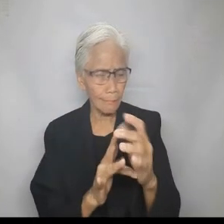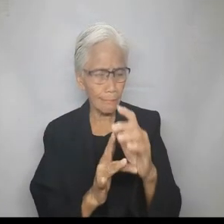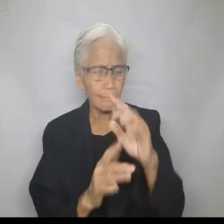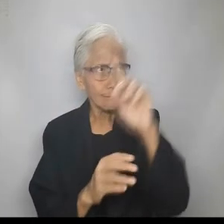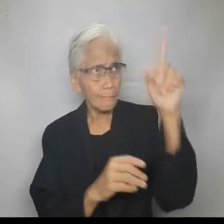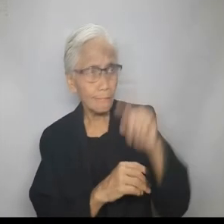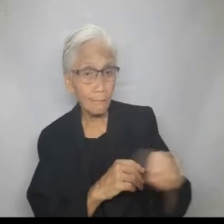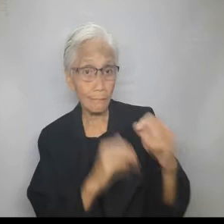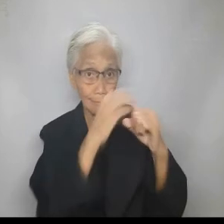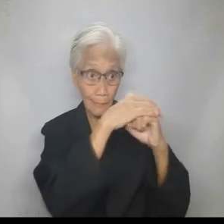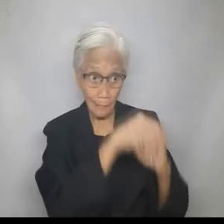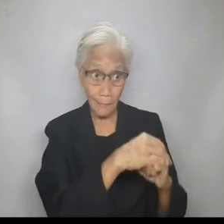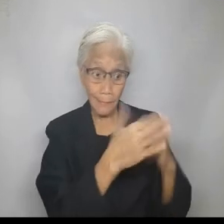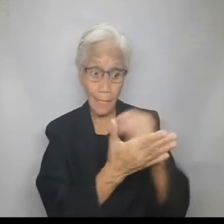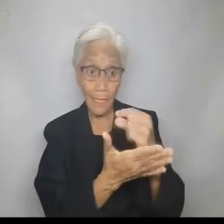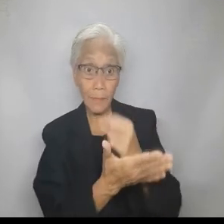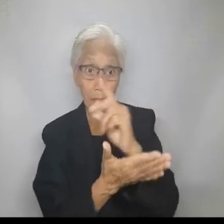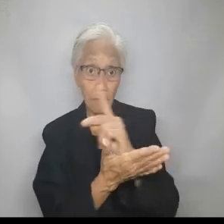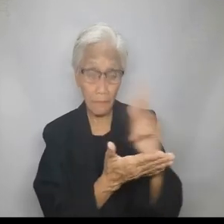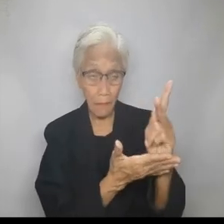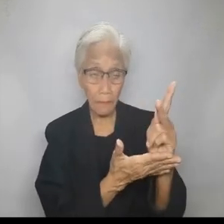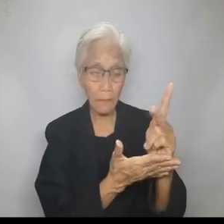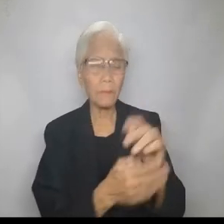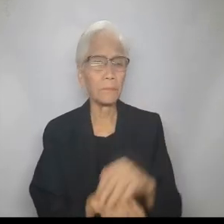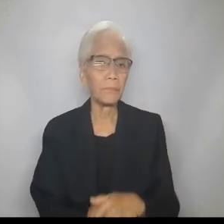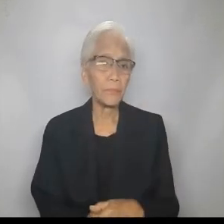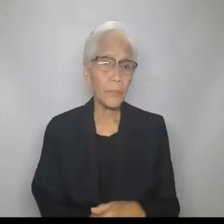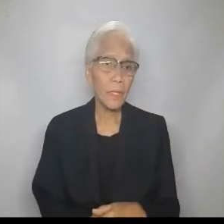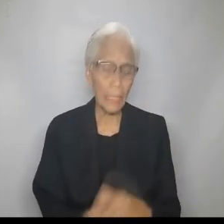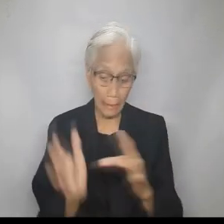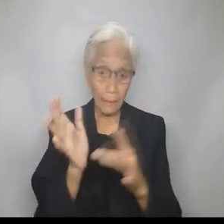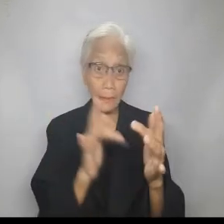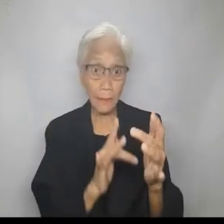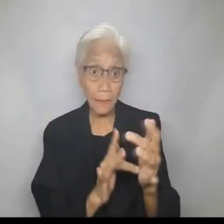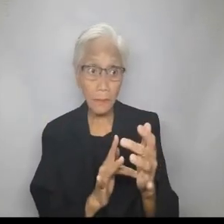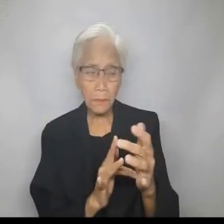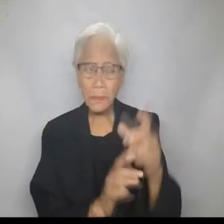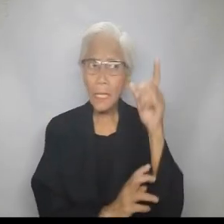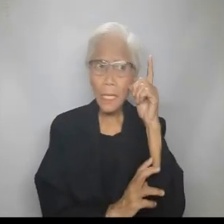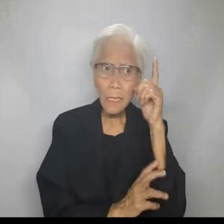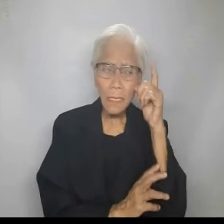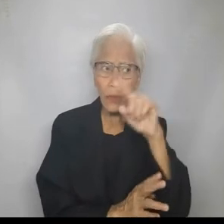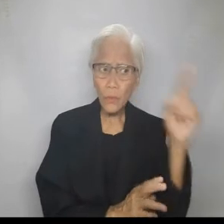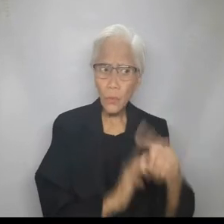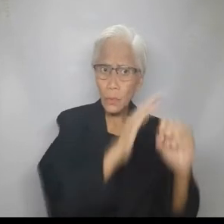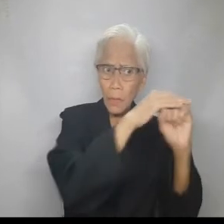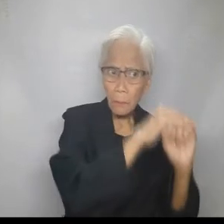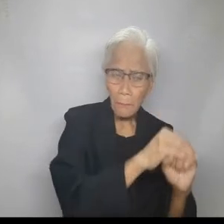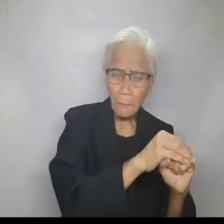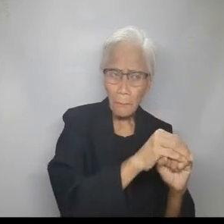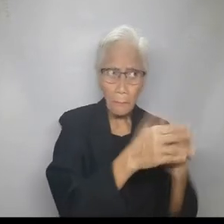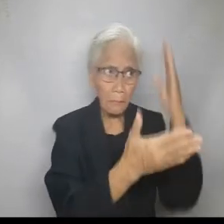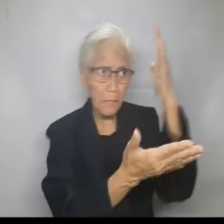attention to Zacchaeus in the Gospel of Luke, chapter 19, verses 1 to 10? Jesus listened to